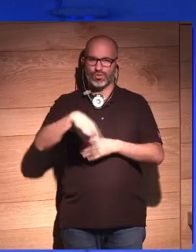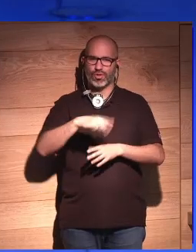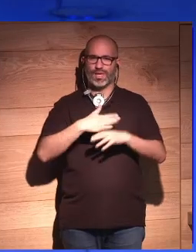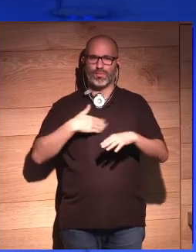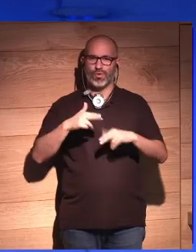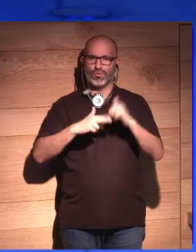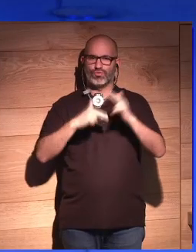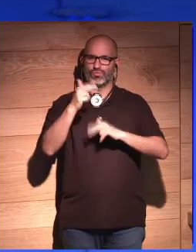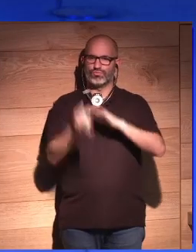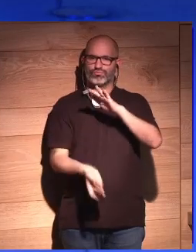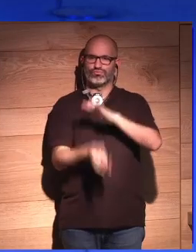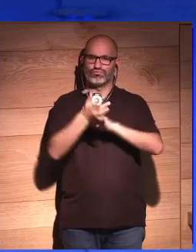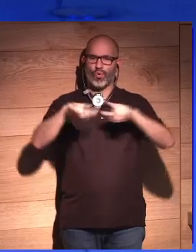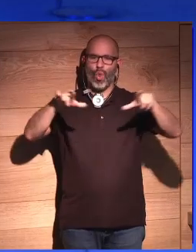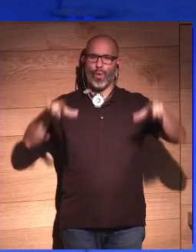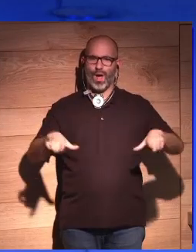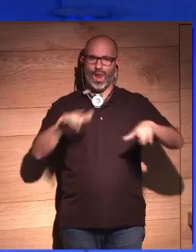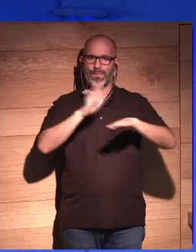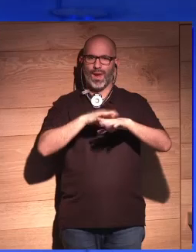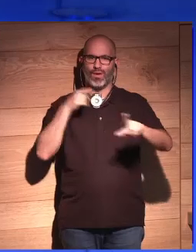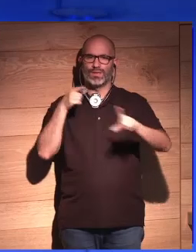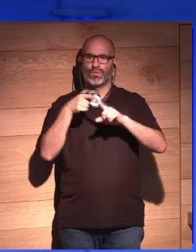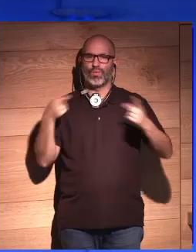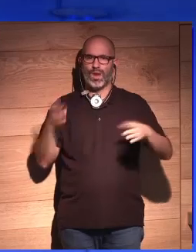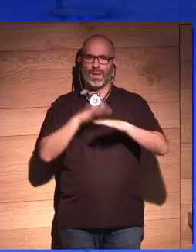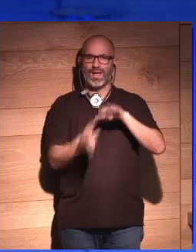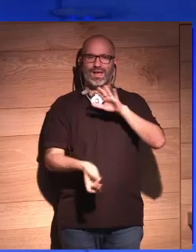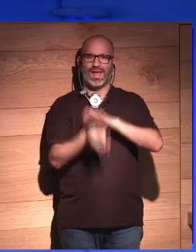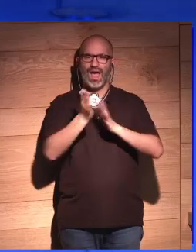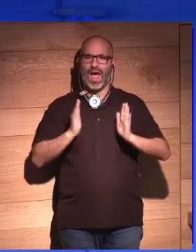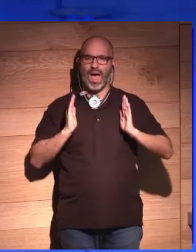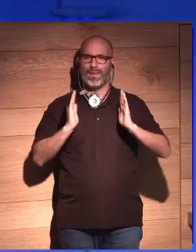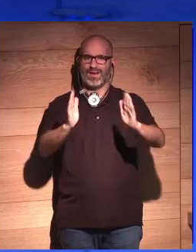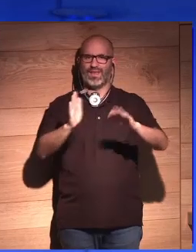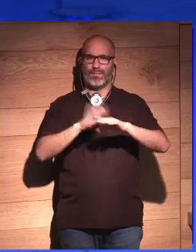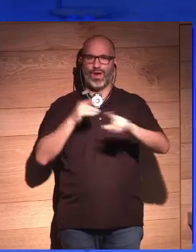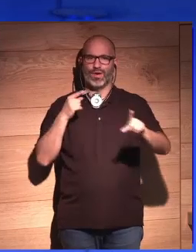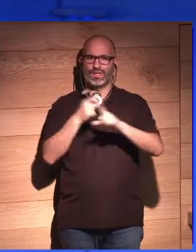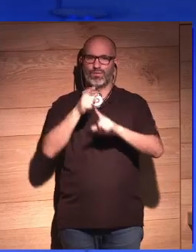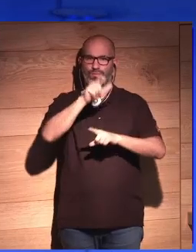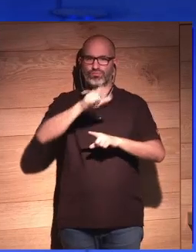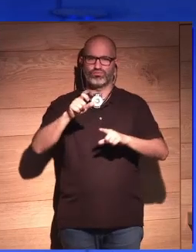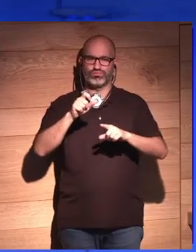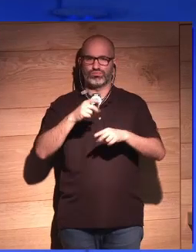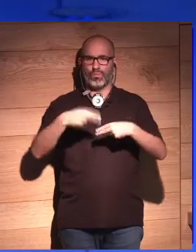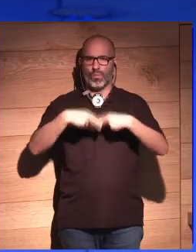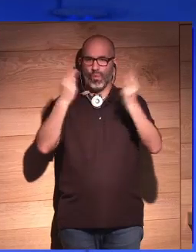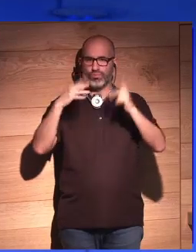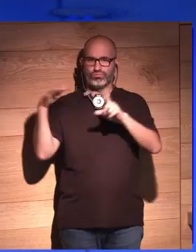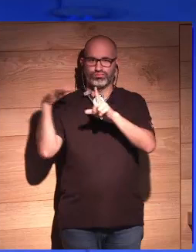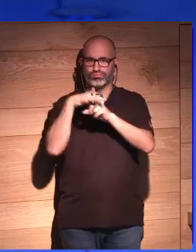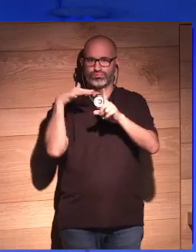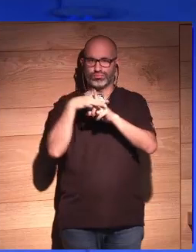create avenues to the audiences through their bodies, not necessarily through their minds or eyes. We wanted to approach them to their bodies.